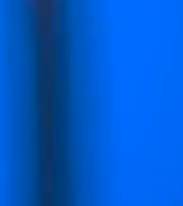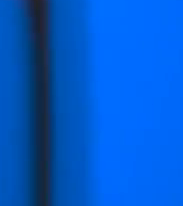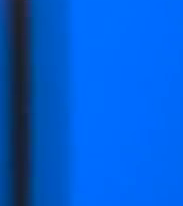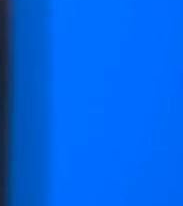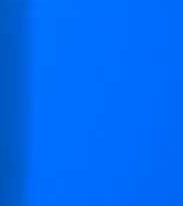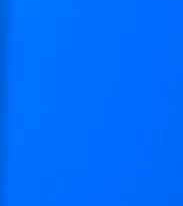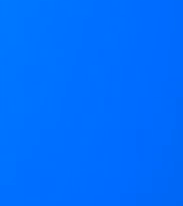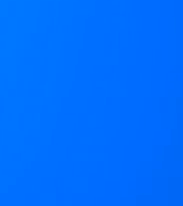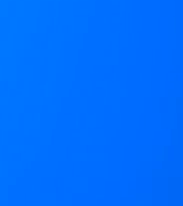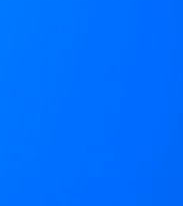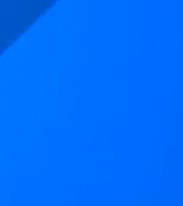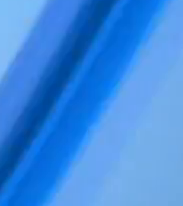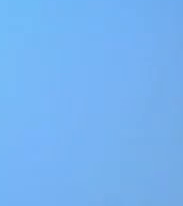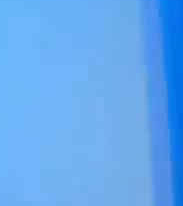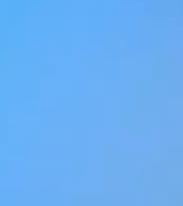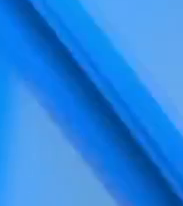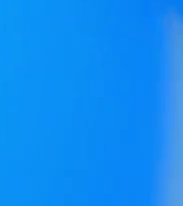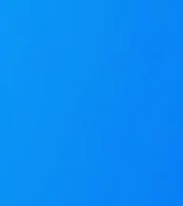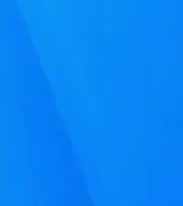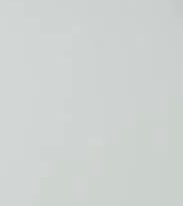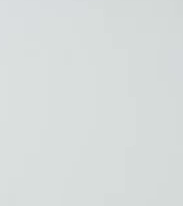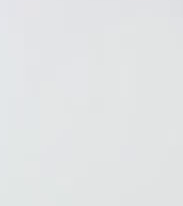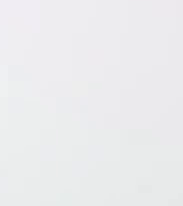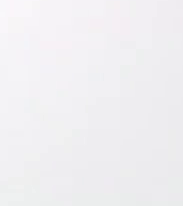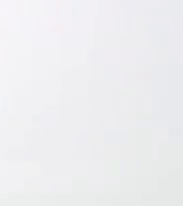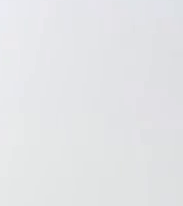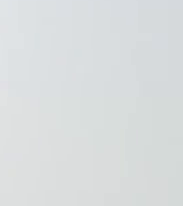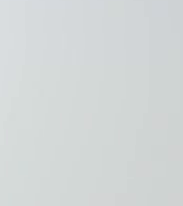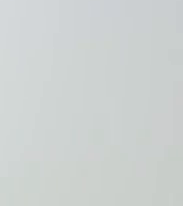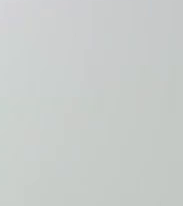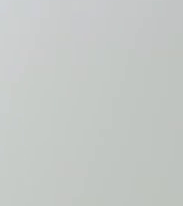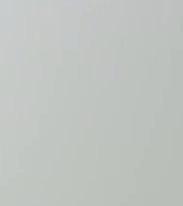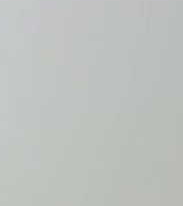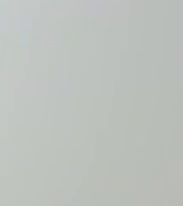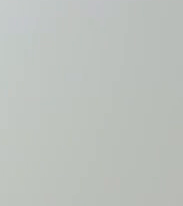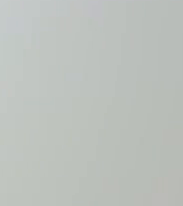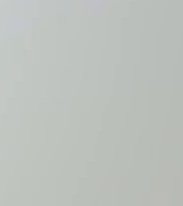ZNS Total Sports is brought to you by Fourth Terrace Diagnostic Center.